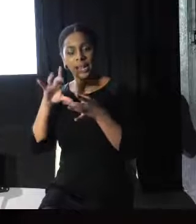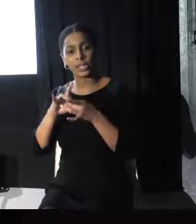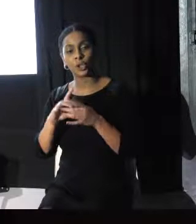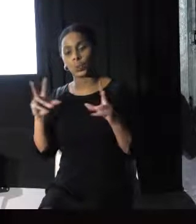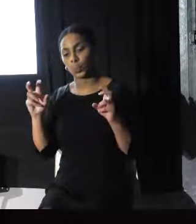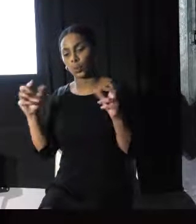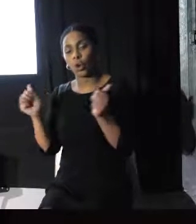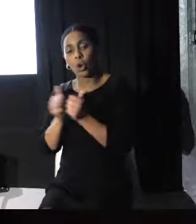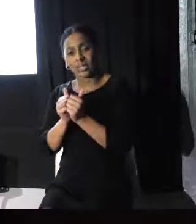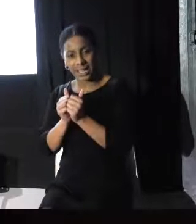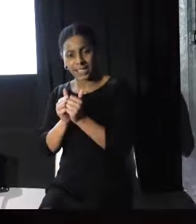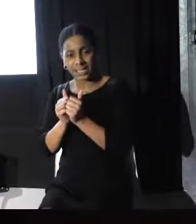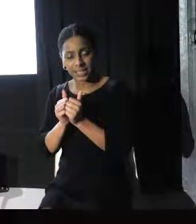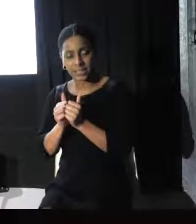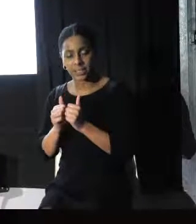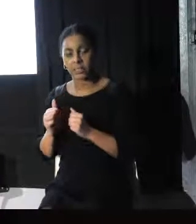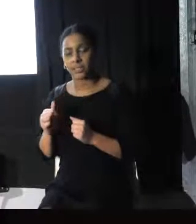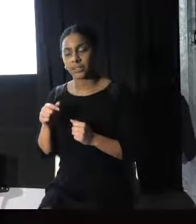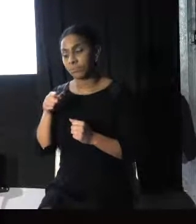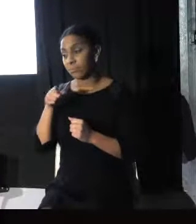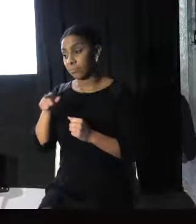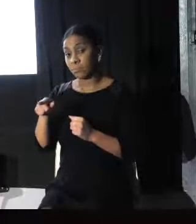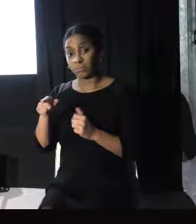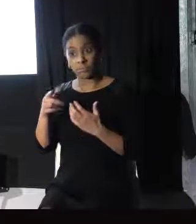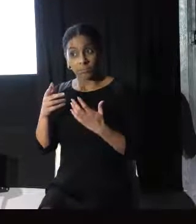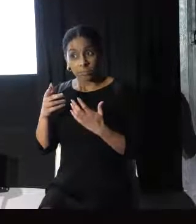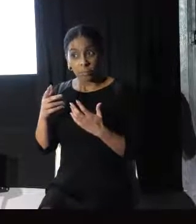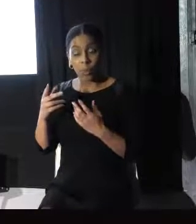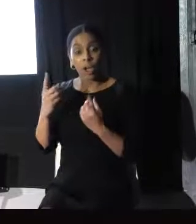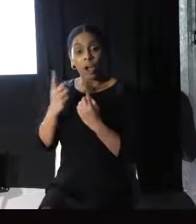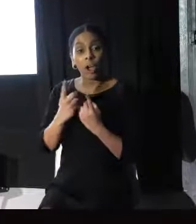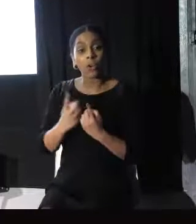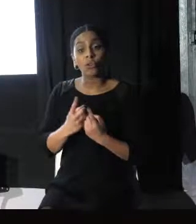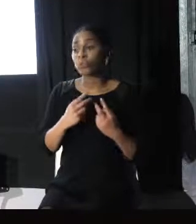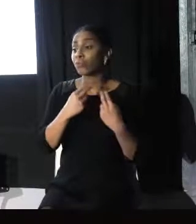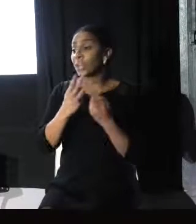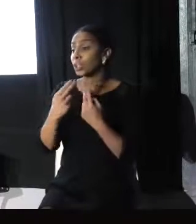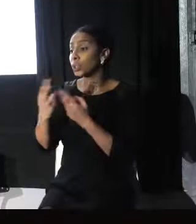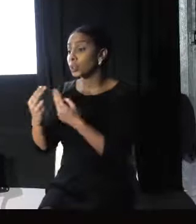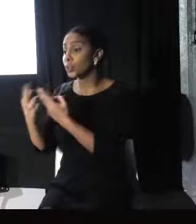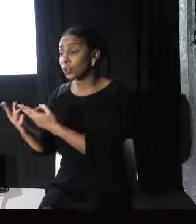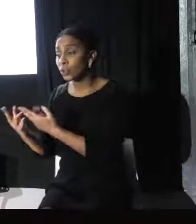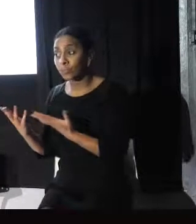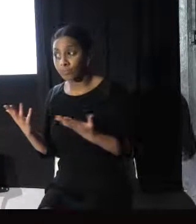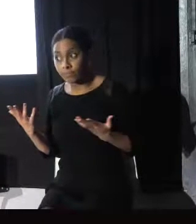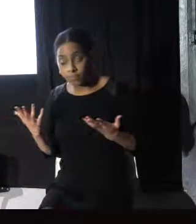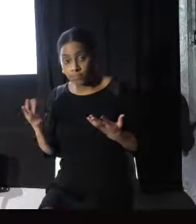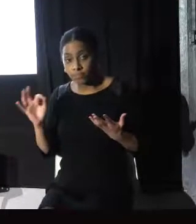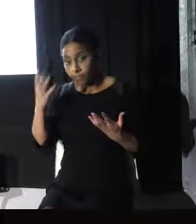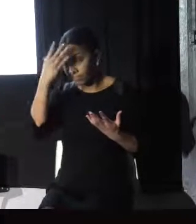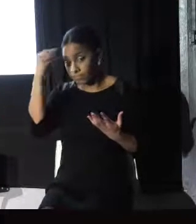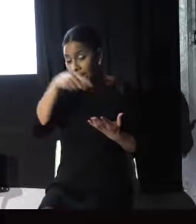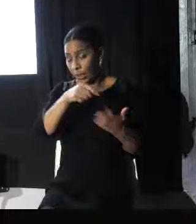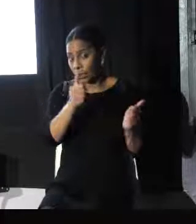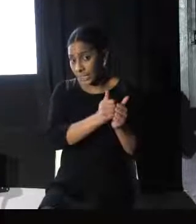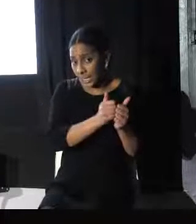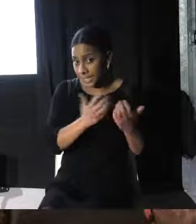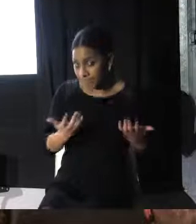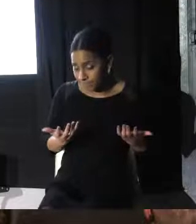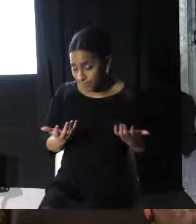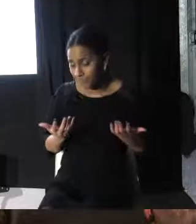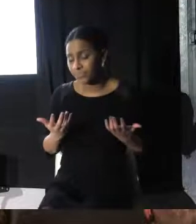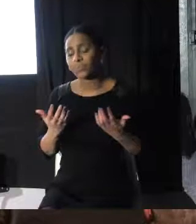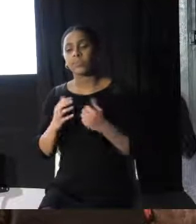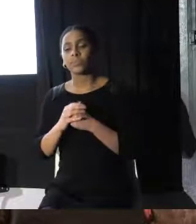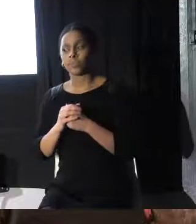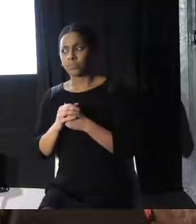often overlooked when the restitution argument is put, but at the heart of this report, for me, the most important part of it, was the argument